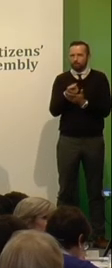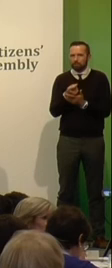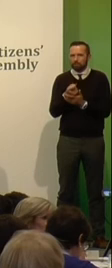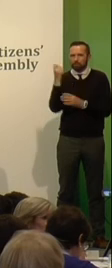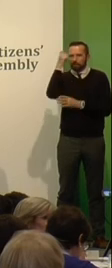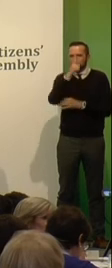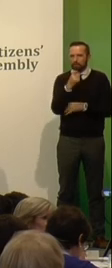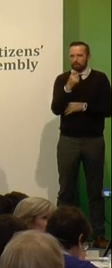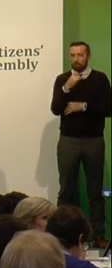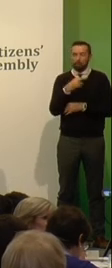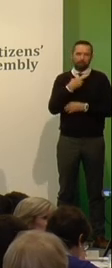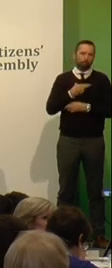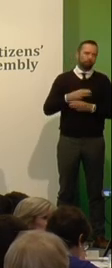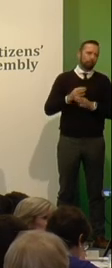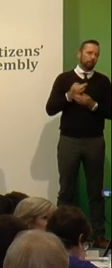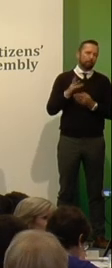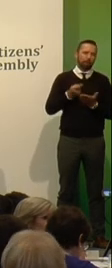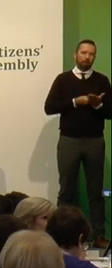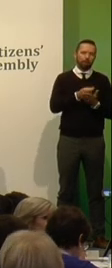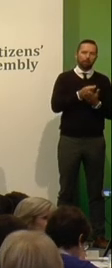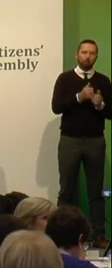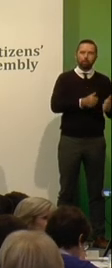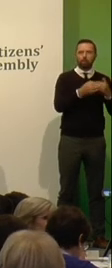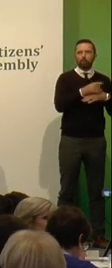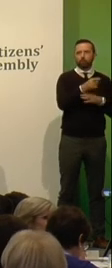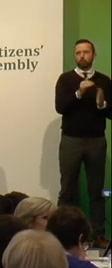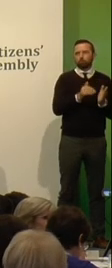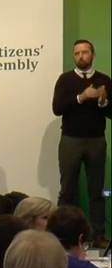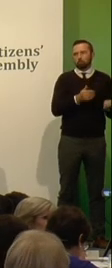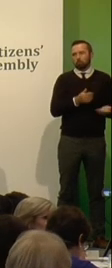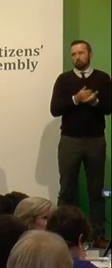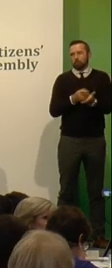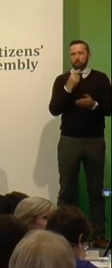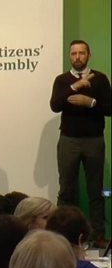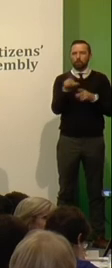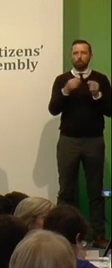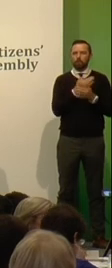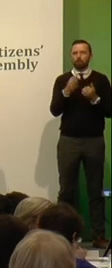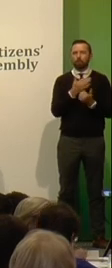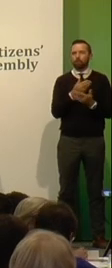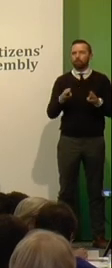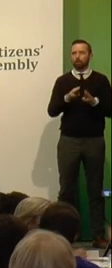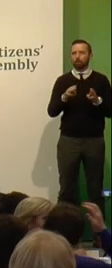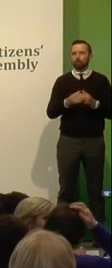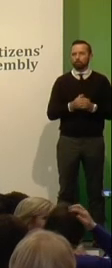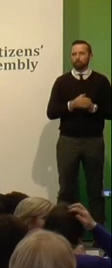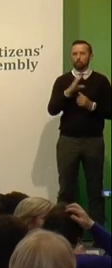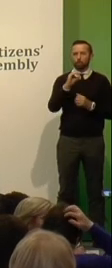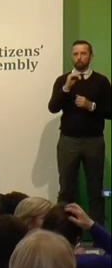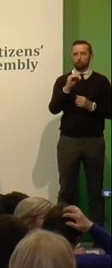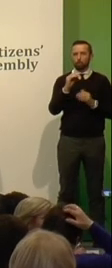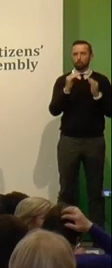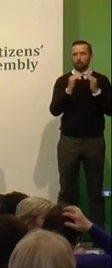you know, you've got rich parents who can rent you a flat. But, you know, that's not an option for many people. Now, co-housing is another